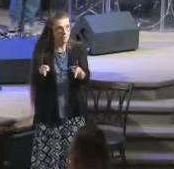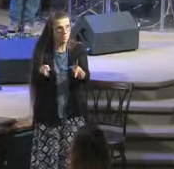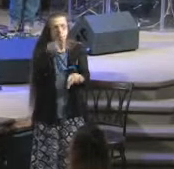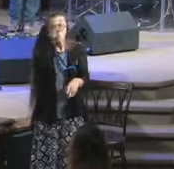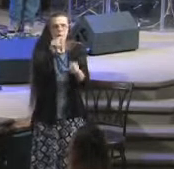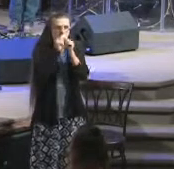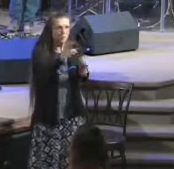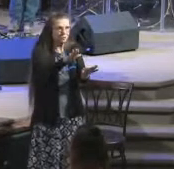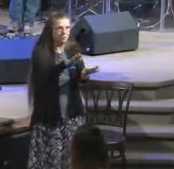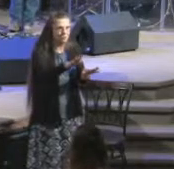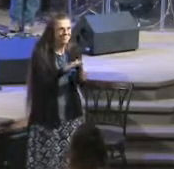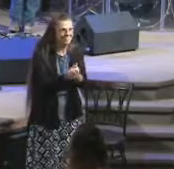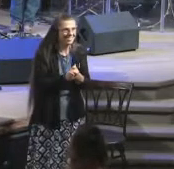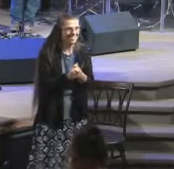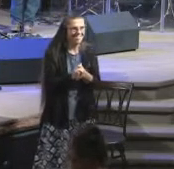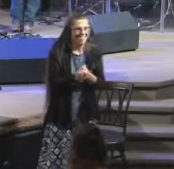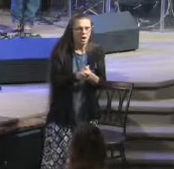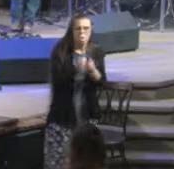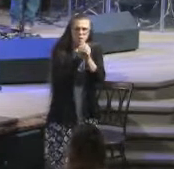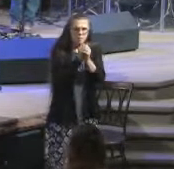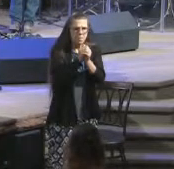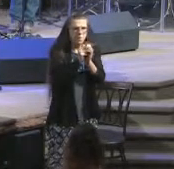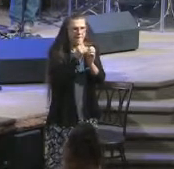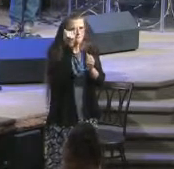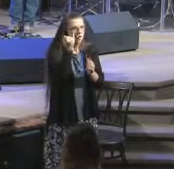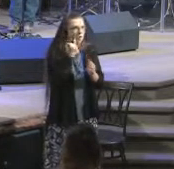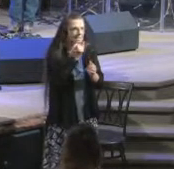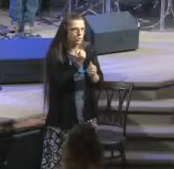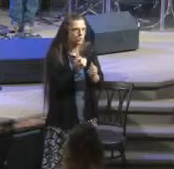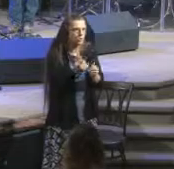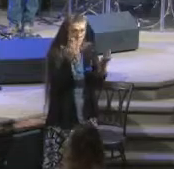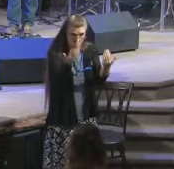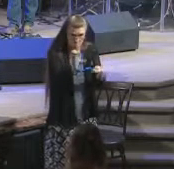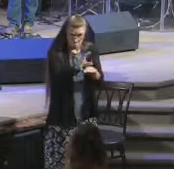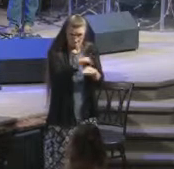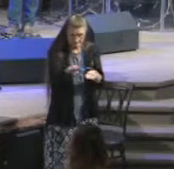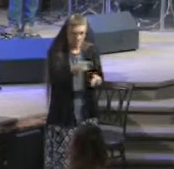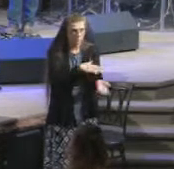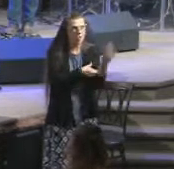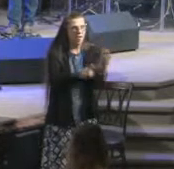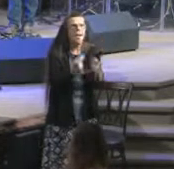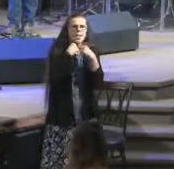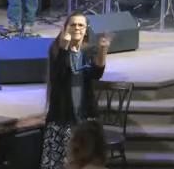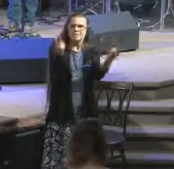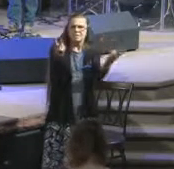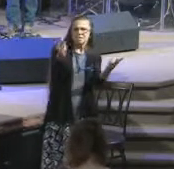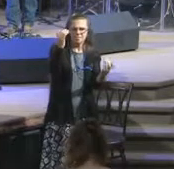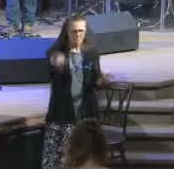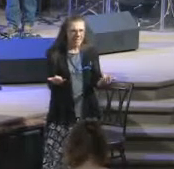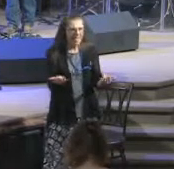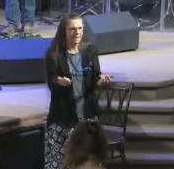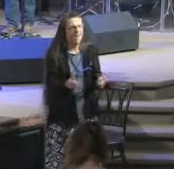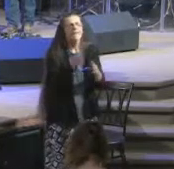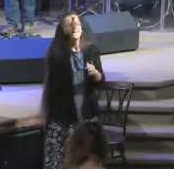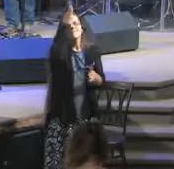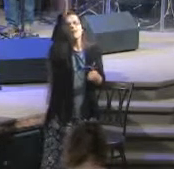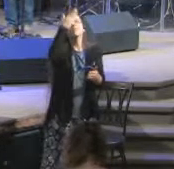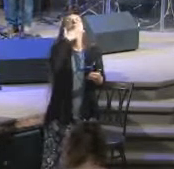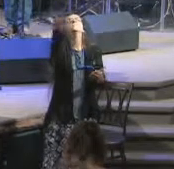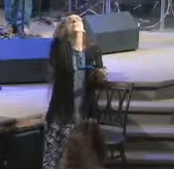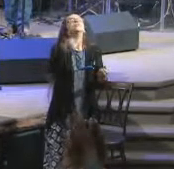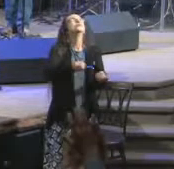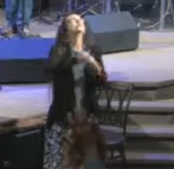Let's pray for God to meet these other needs. We're going to be praying for Israel and for our own service this morning here as well. Lift your voices up with me right now. Let's pray. Dear Heavenly Father, thank